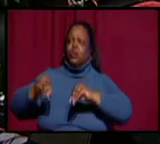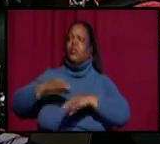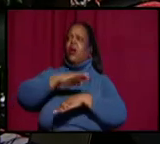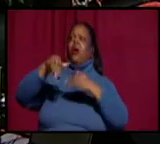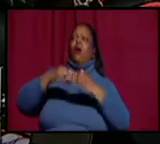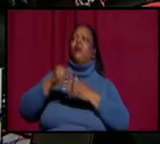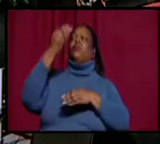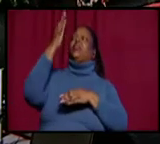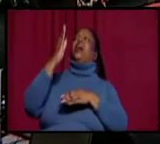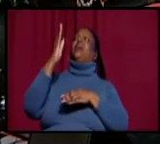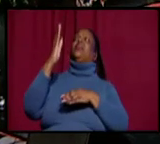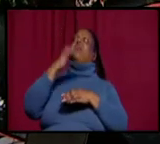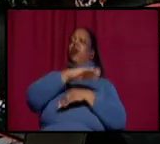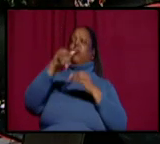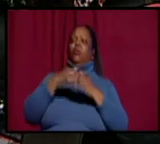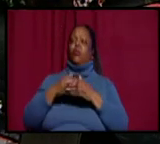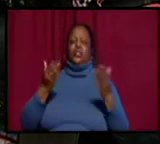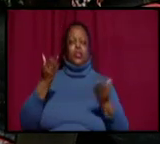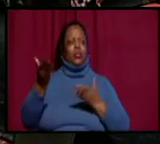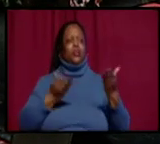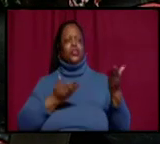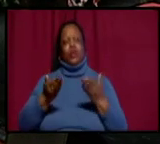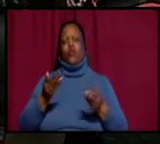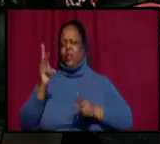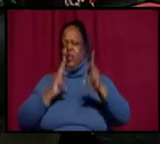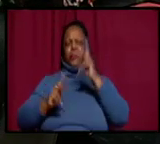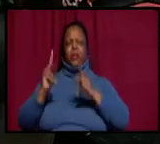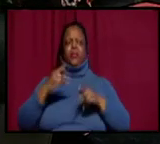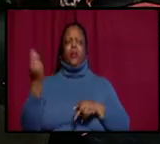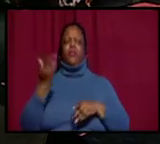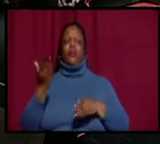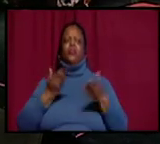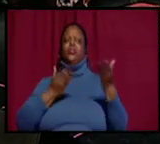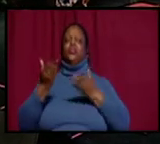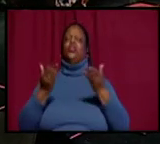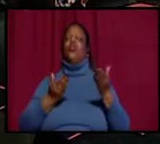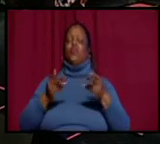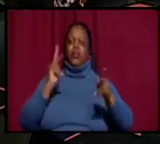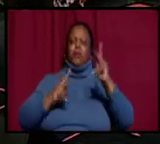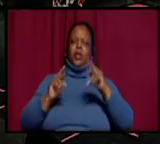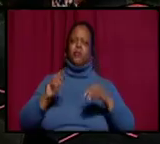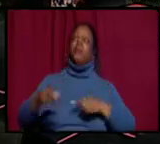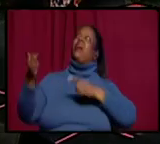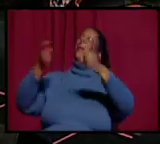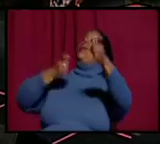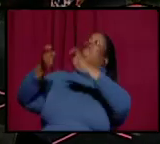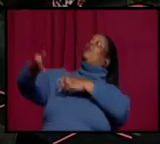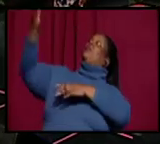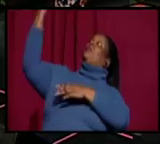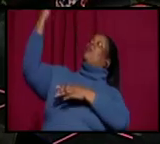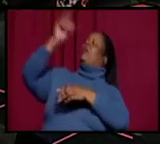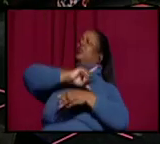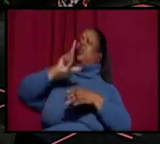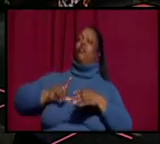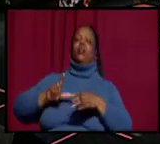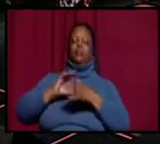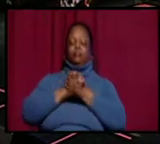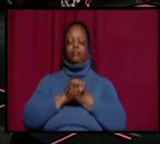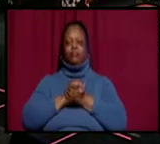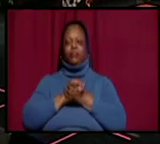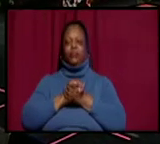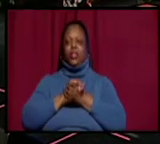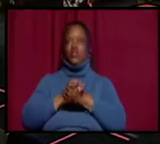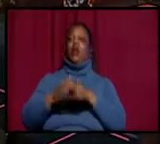Oh, God, those that serve humanity, that serve the public. Have your way, Lord. God, cover them